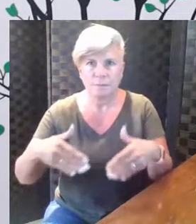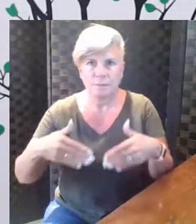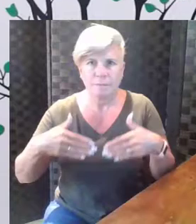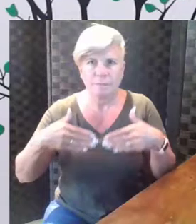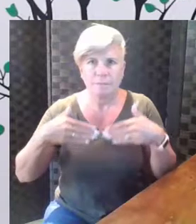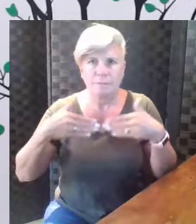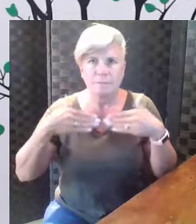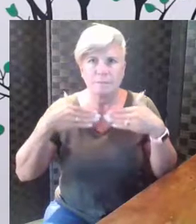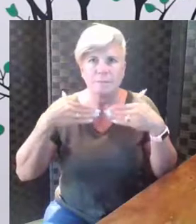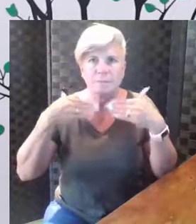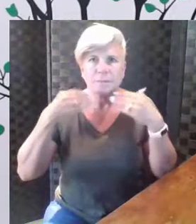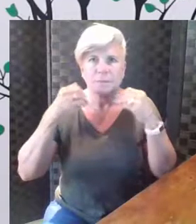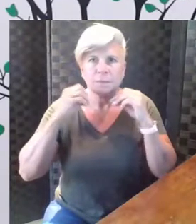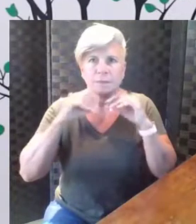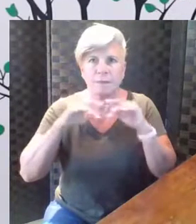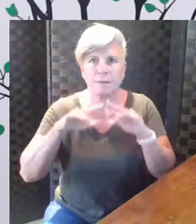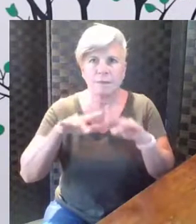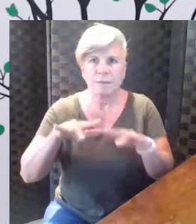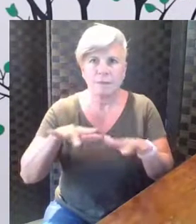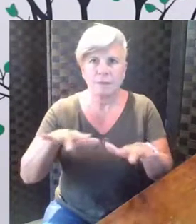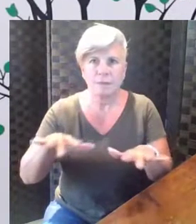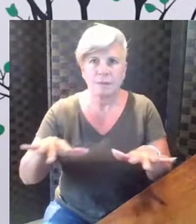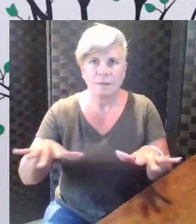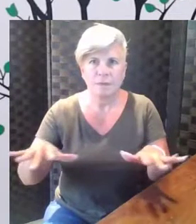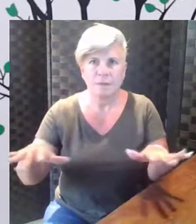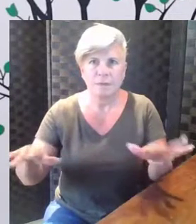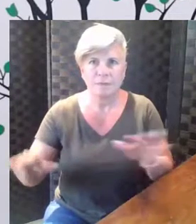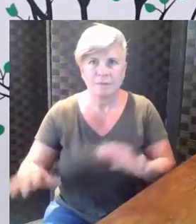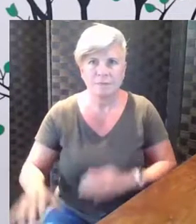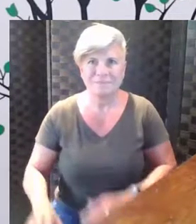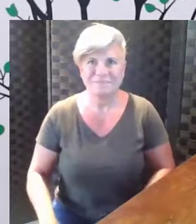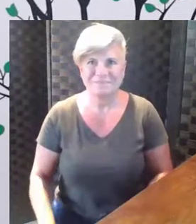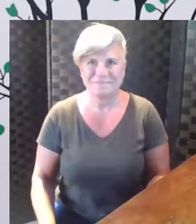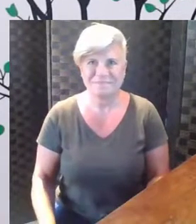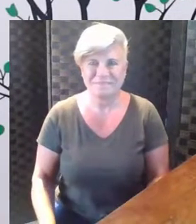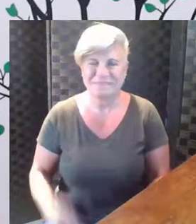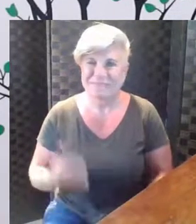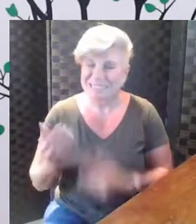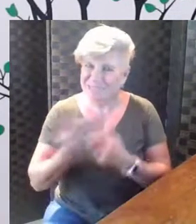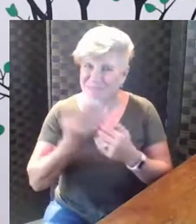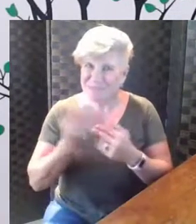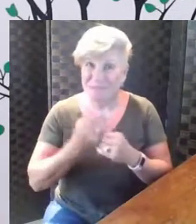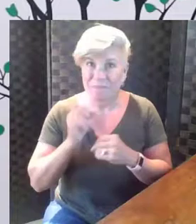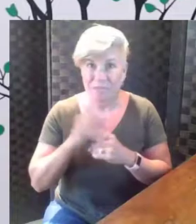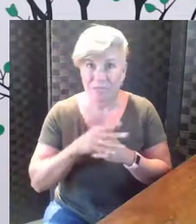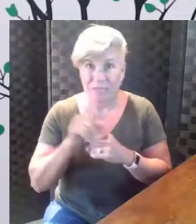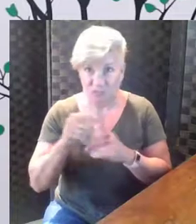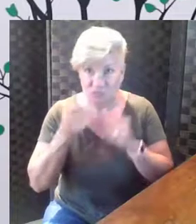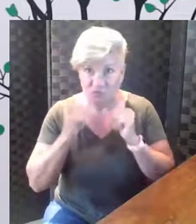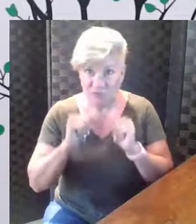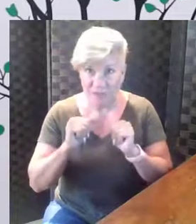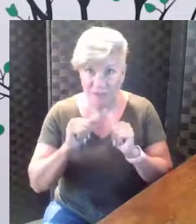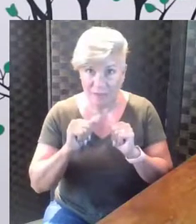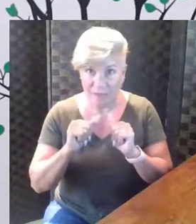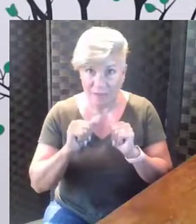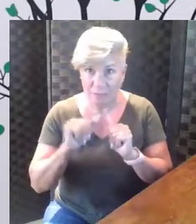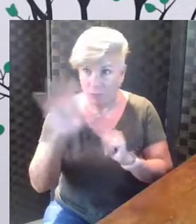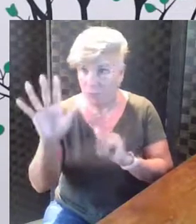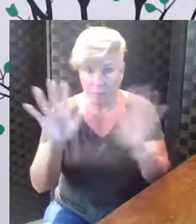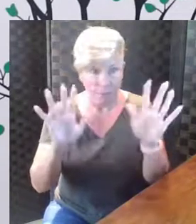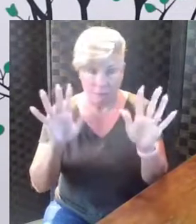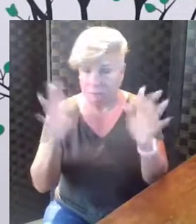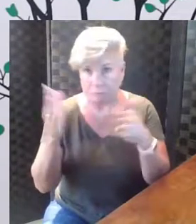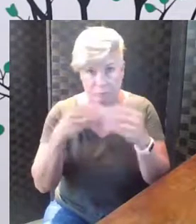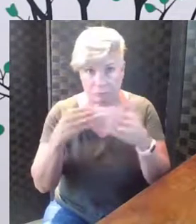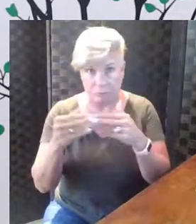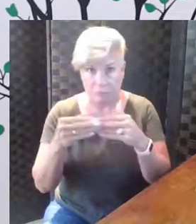In. And out. All right, pretty simple. This time I want you to try with me. Just pick one hand to use, and